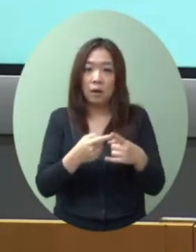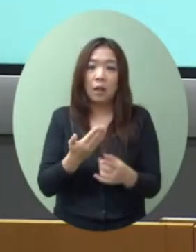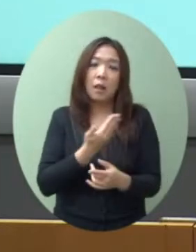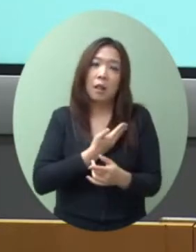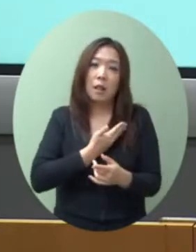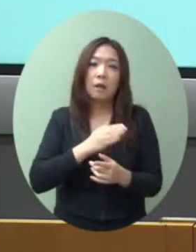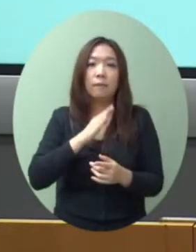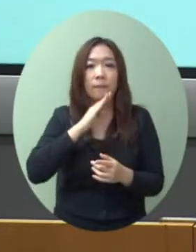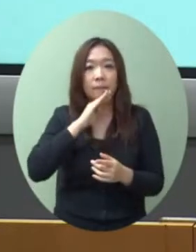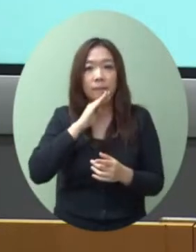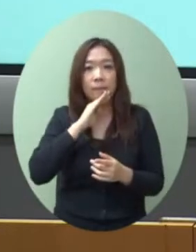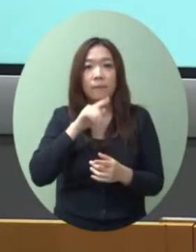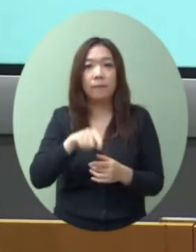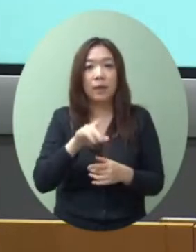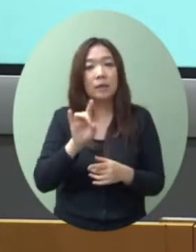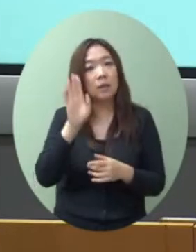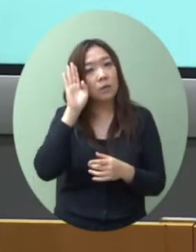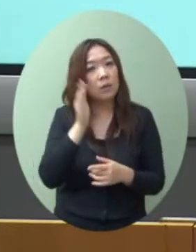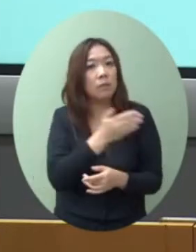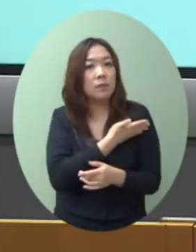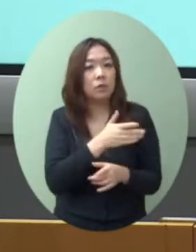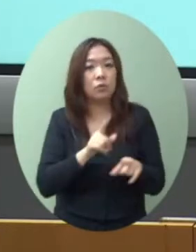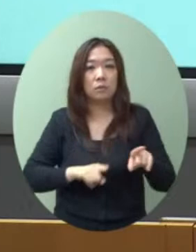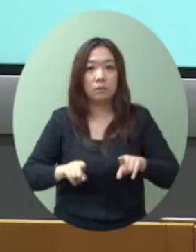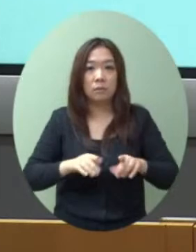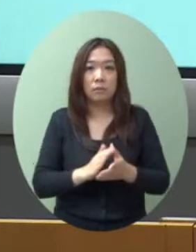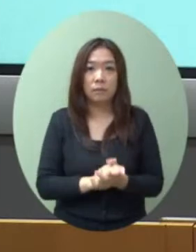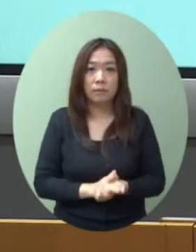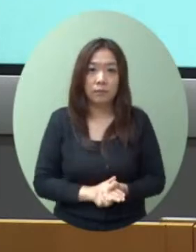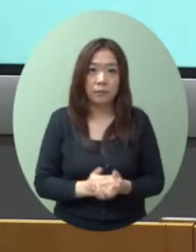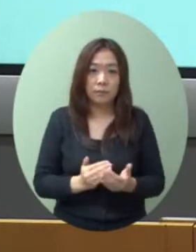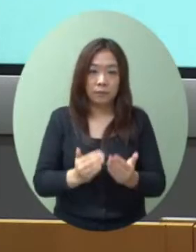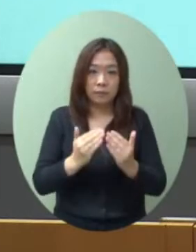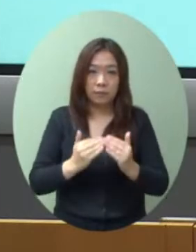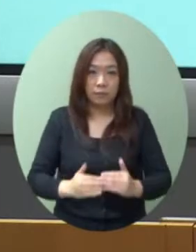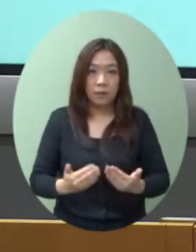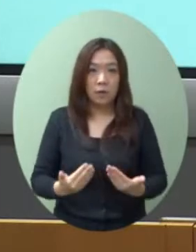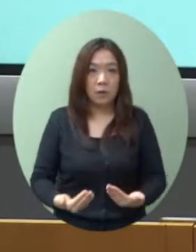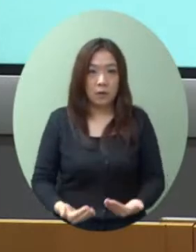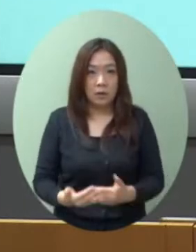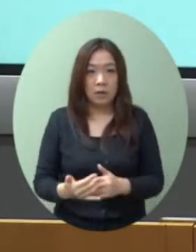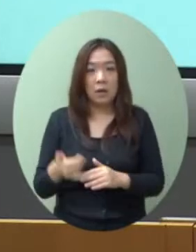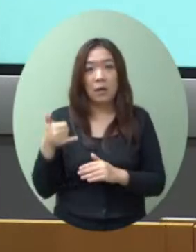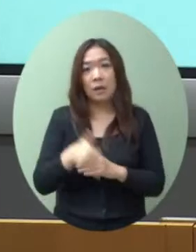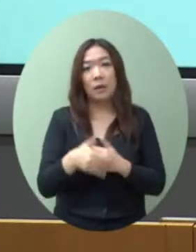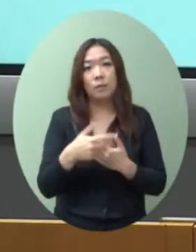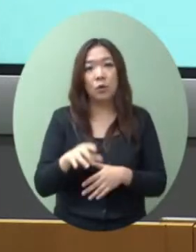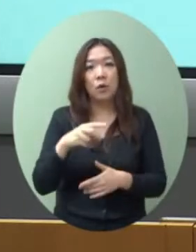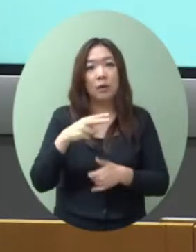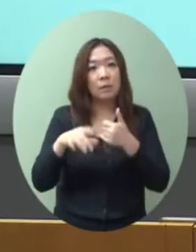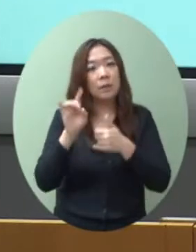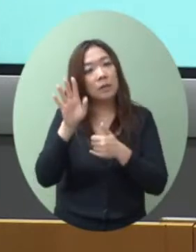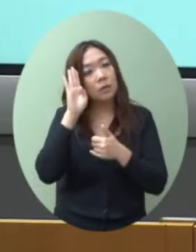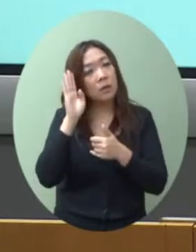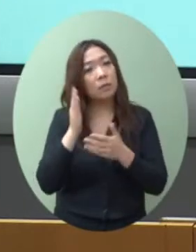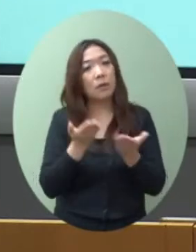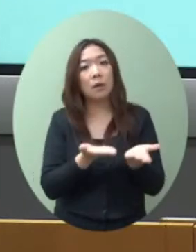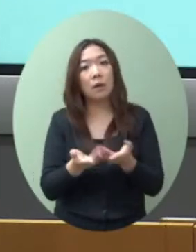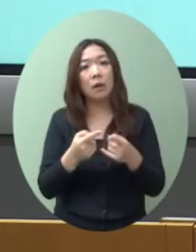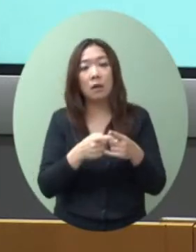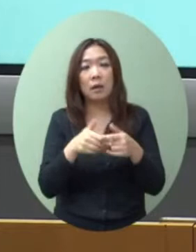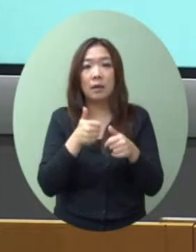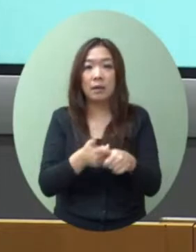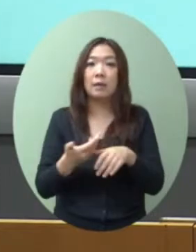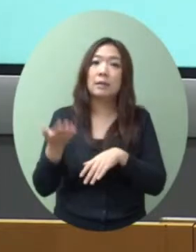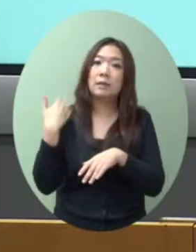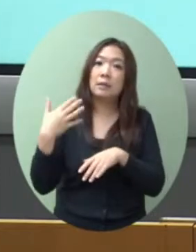So we ask guests checking out to be patient and wait for instructions from hotel staff members. For those who are